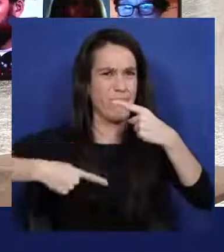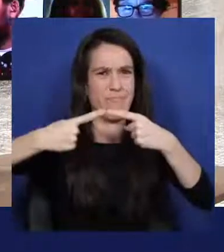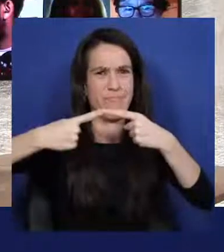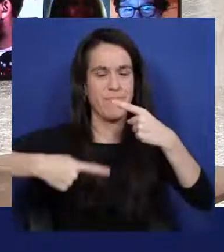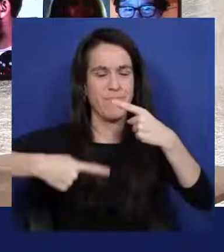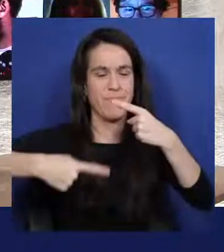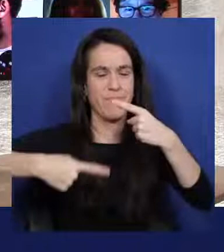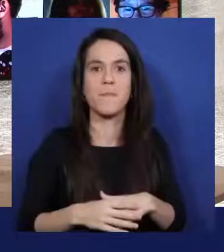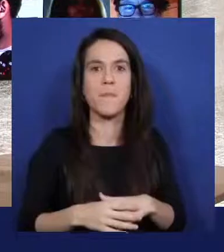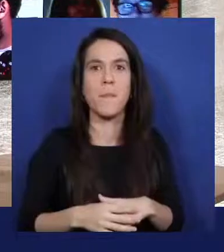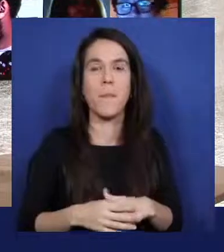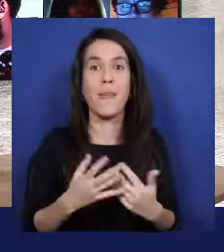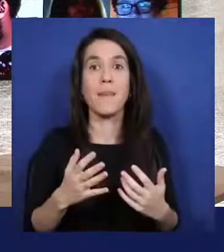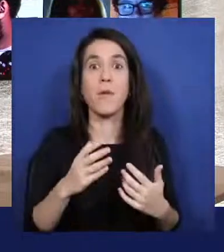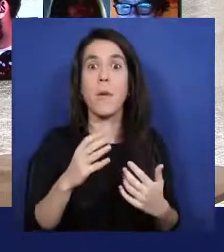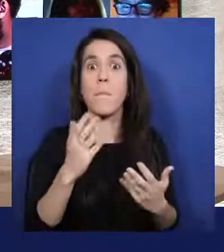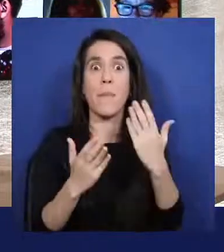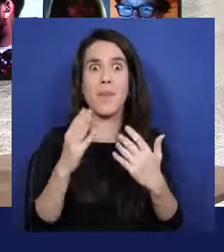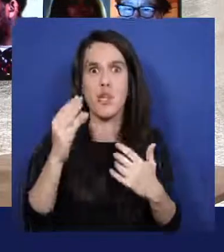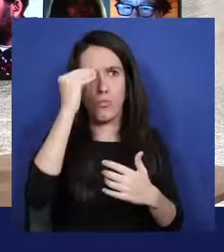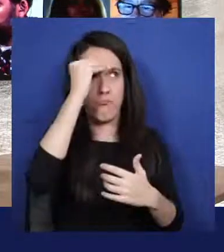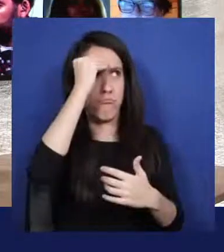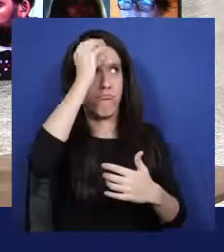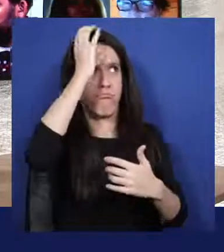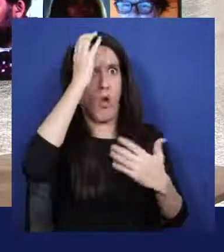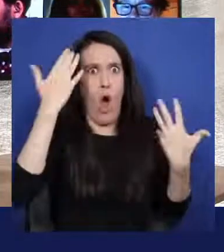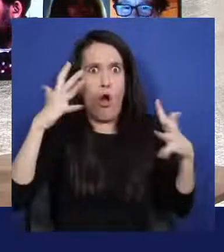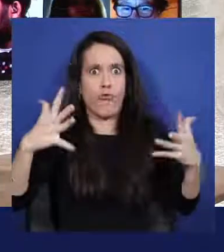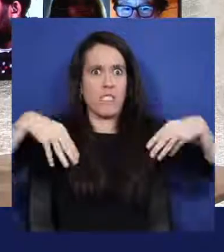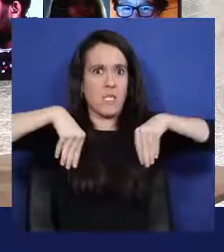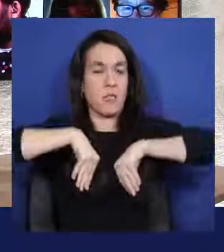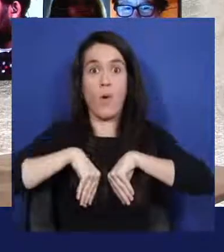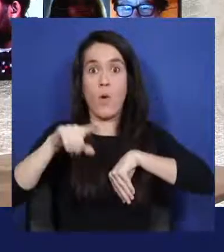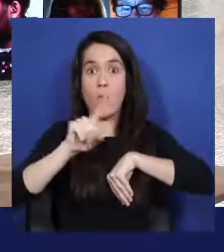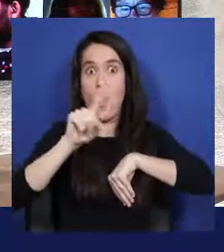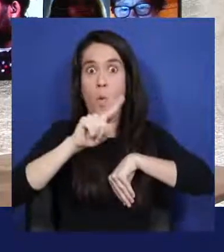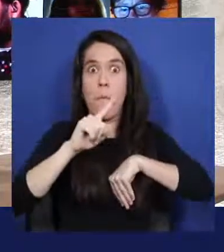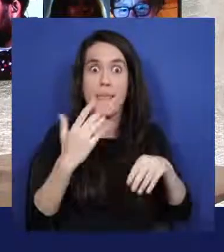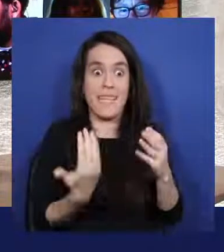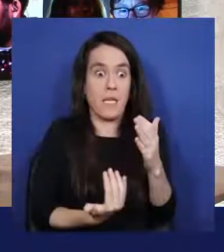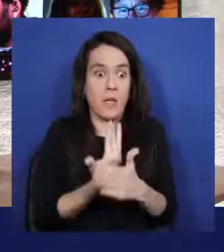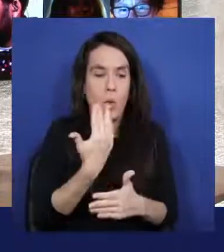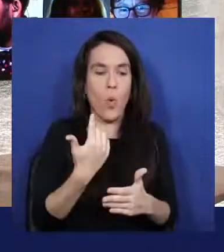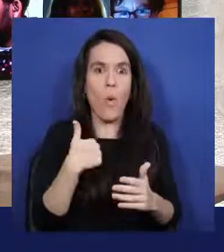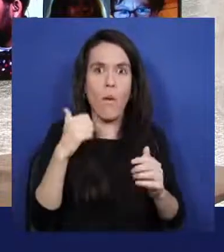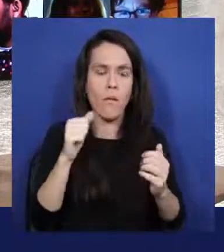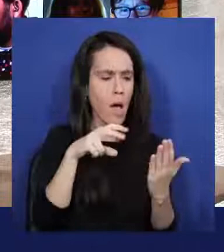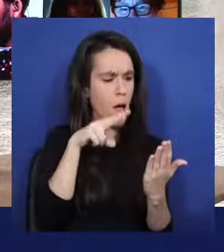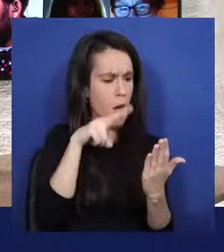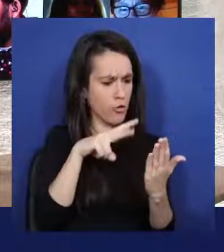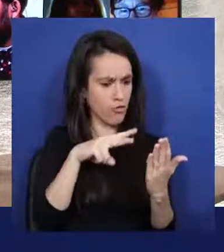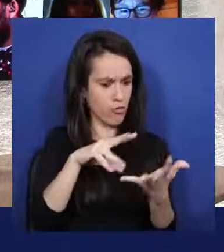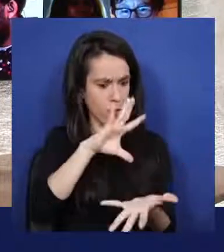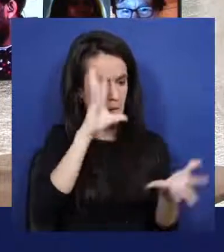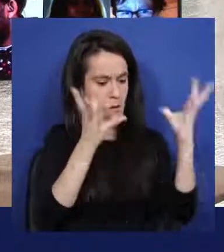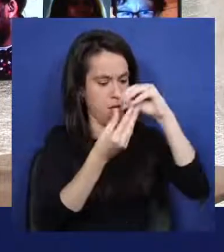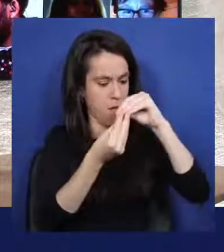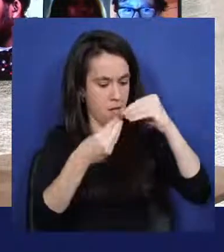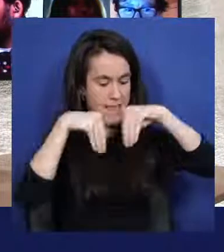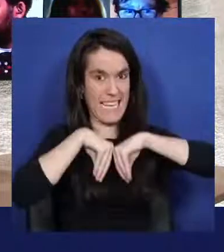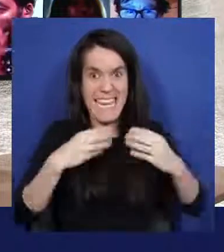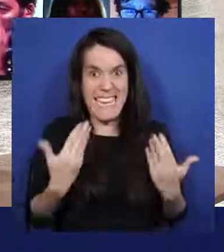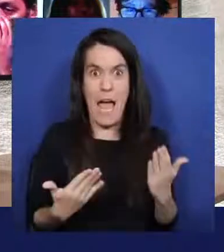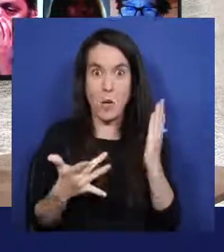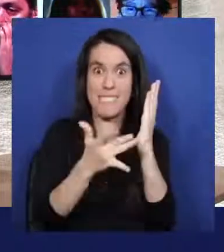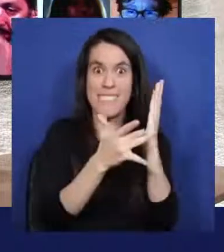knowledge, you can directly start out of the box. And we will see that also later on, that basically using existing technology,